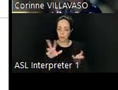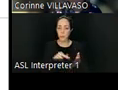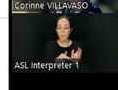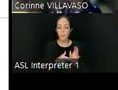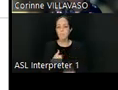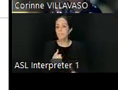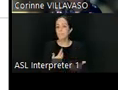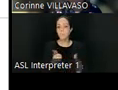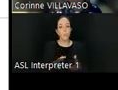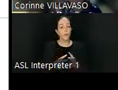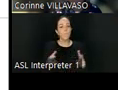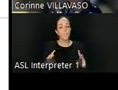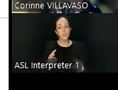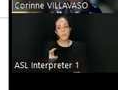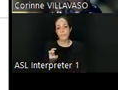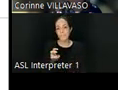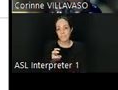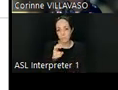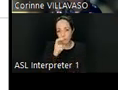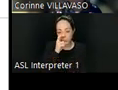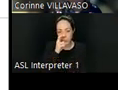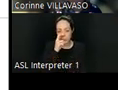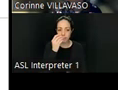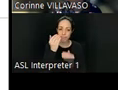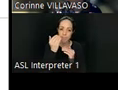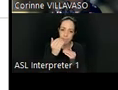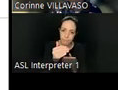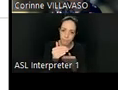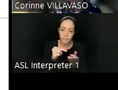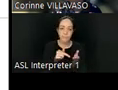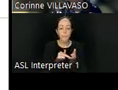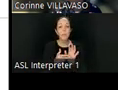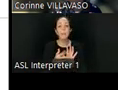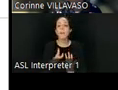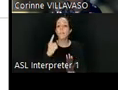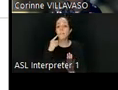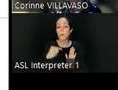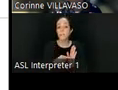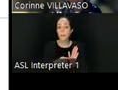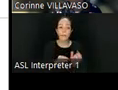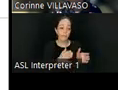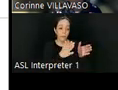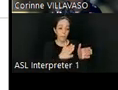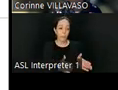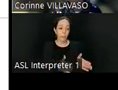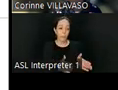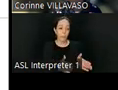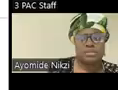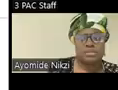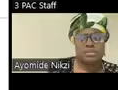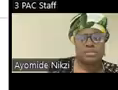rigid that a person who is houseless would never